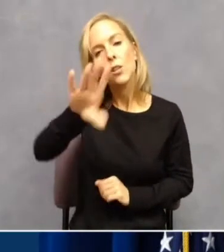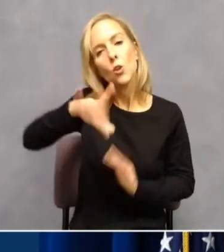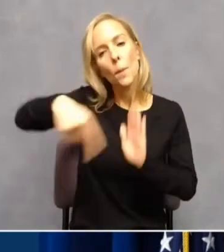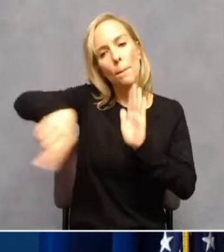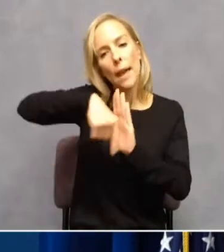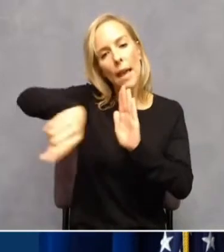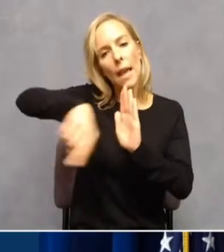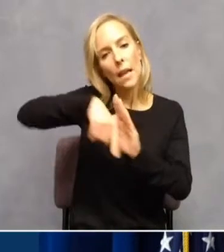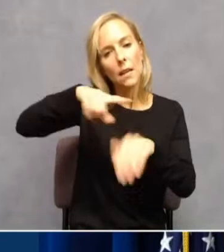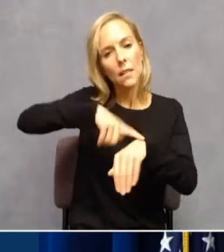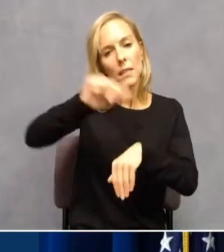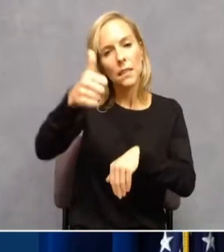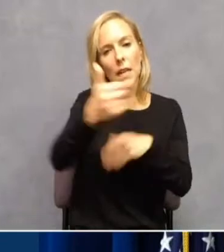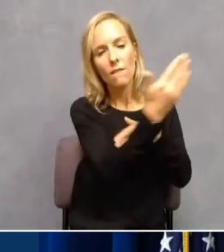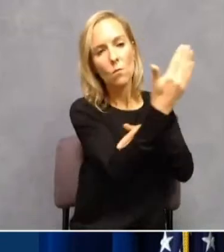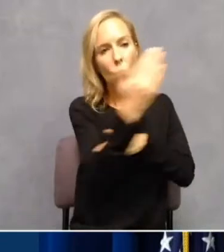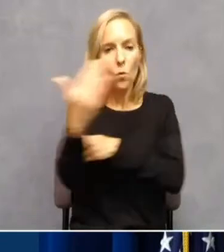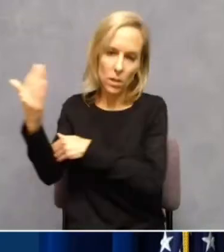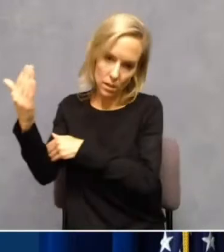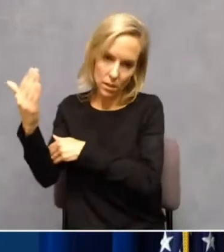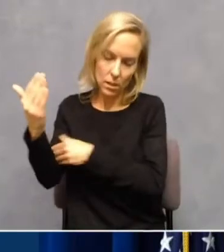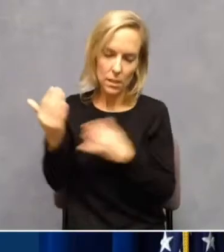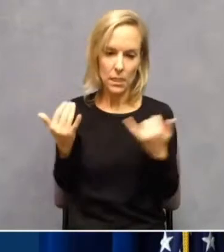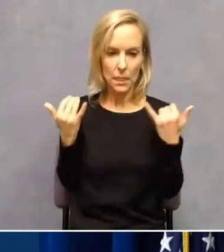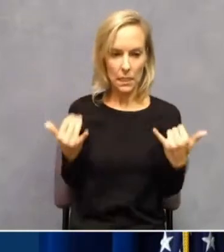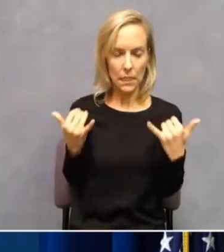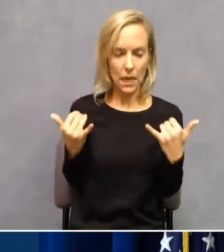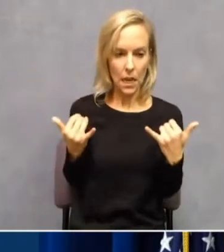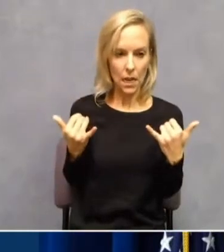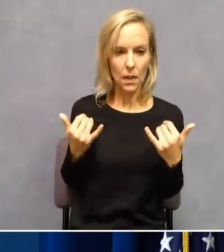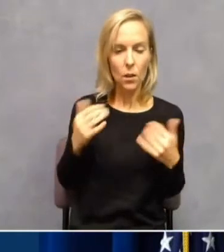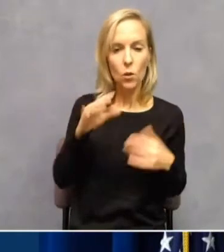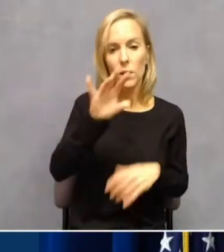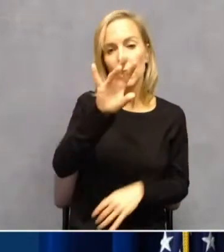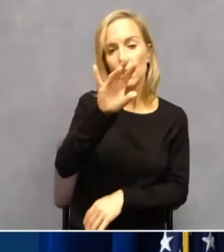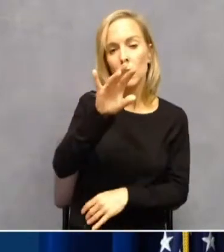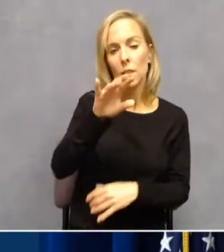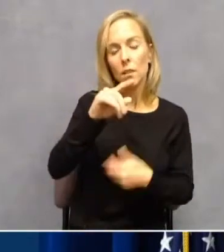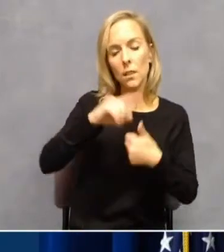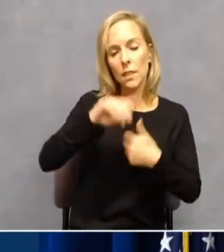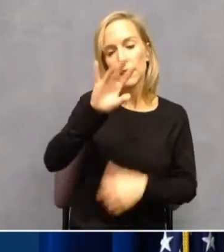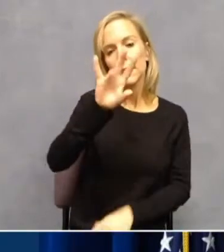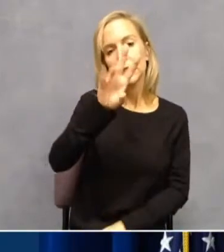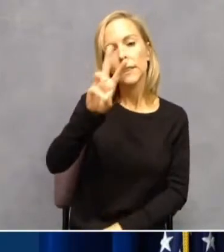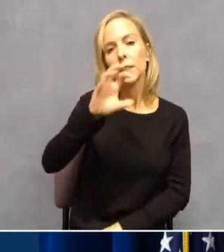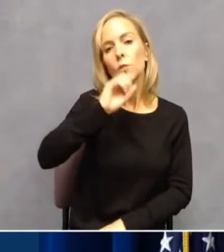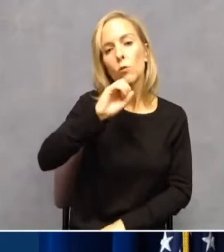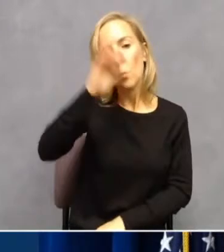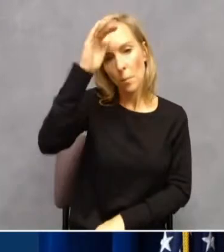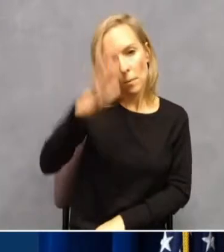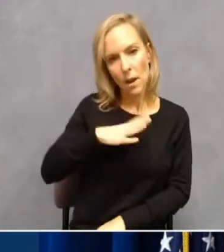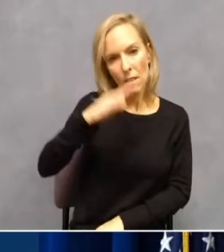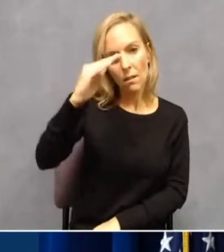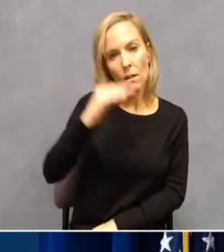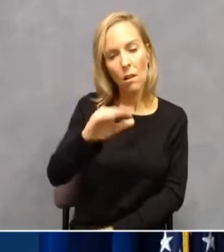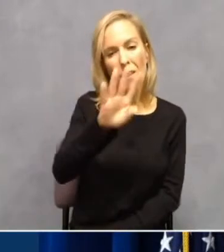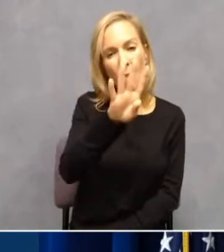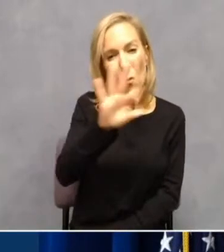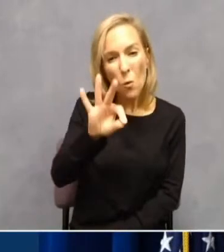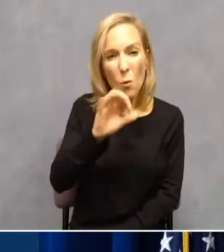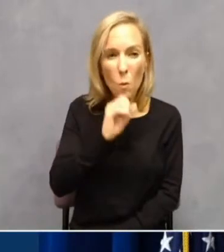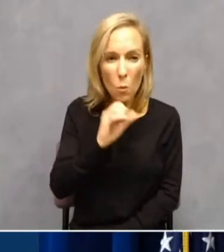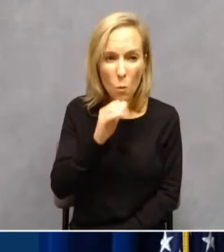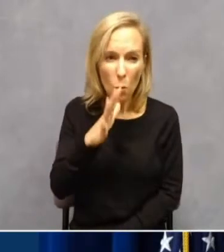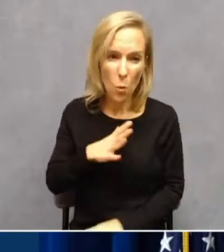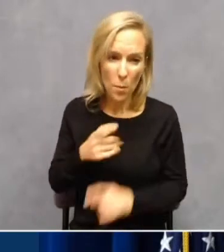every morning. Today's include a 76-year-old man from Jefferson, a 49-year-old woman from Fayette,